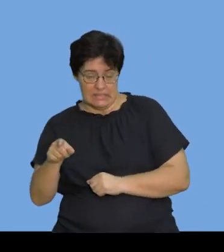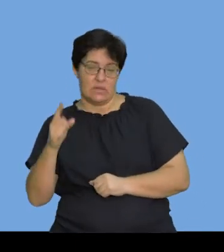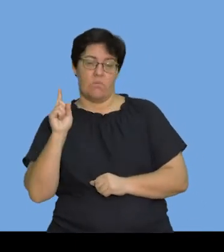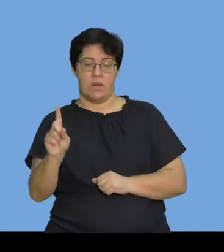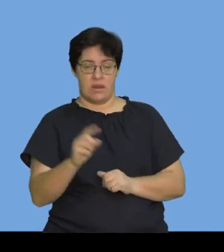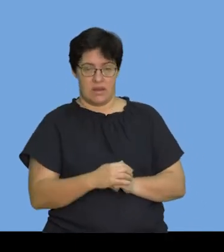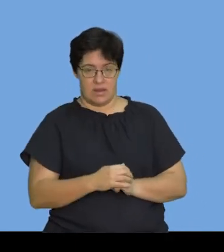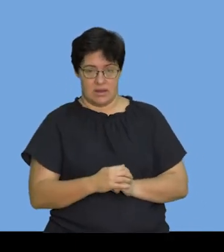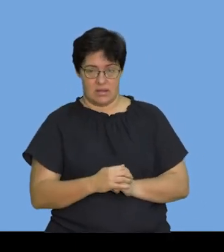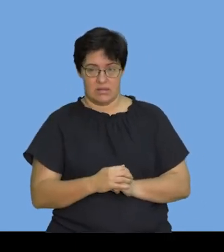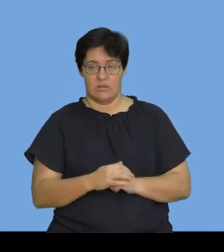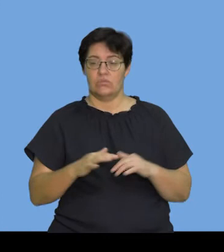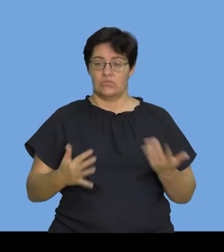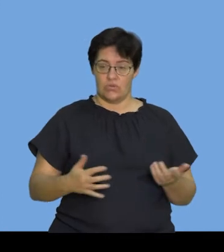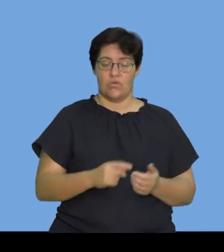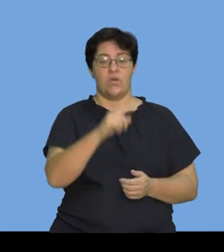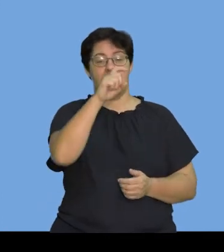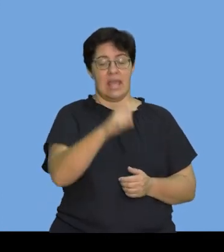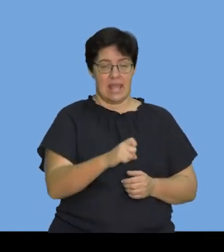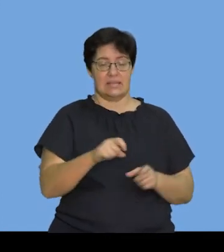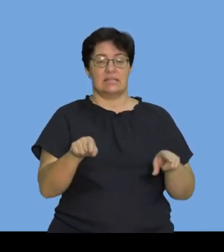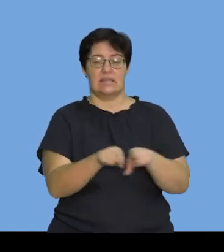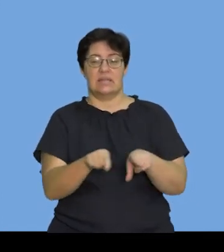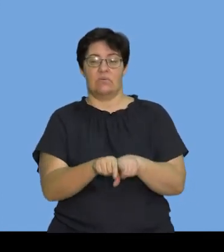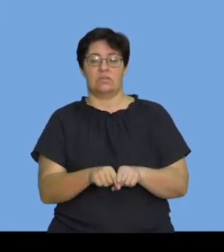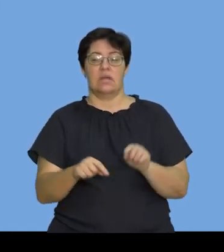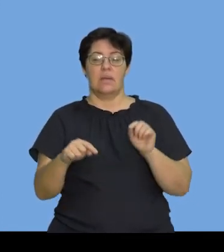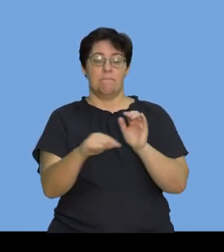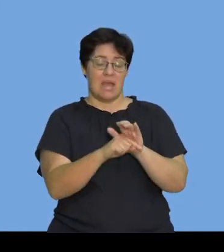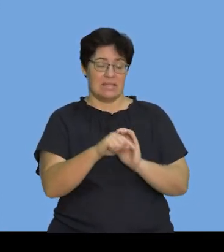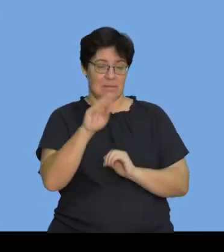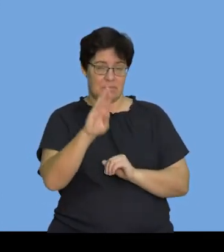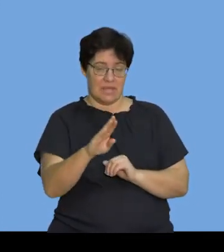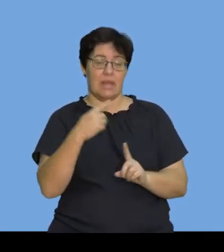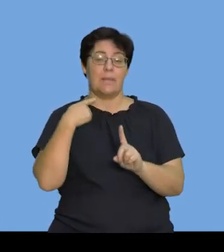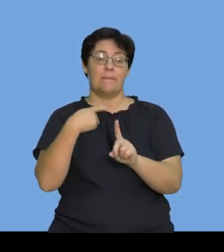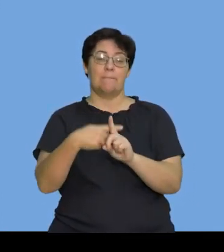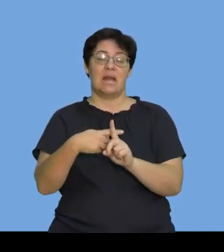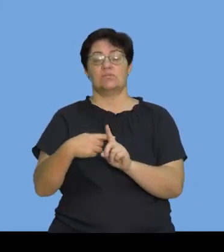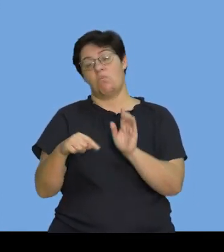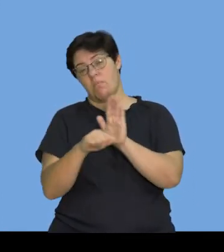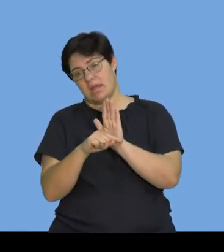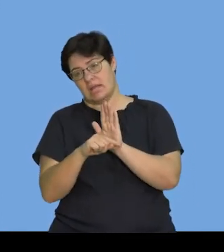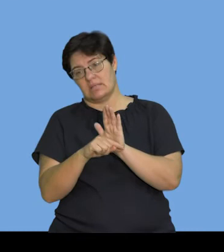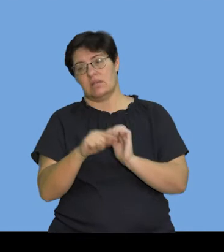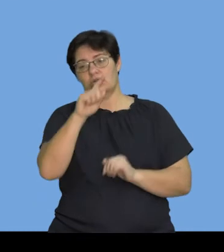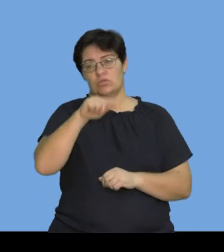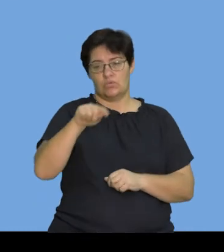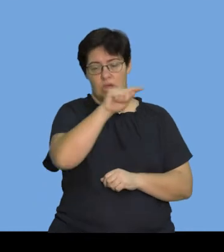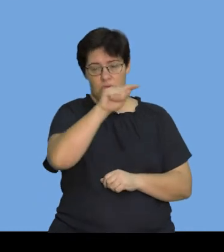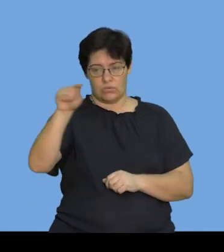1. So it will be x equals to minus b plus or minus square root of